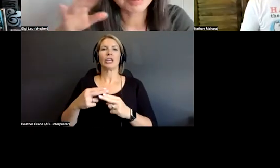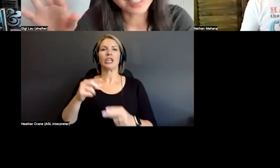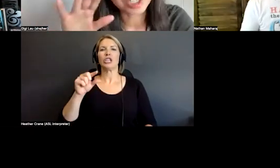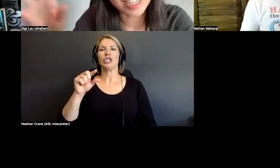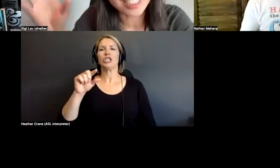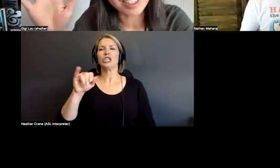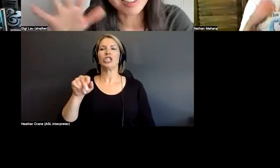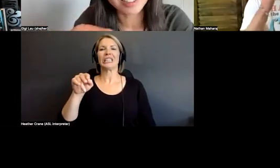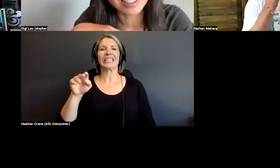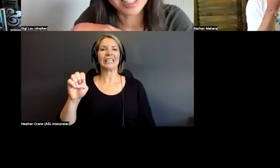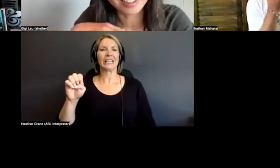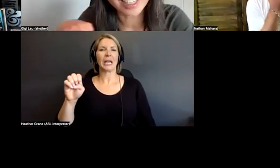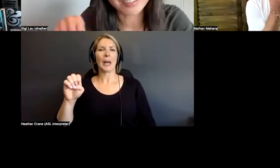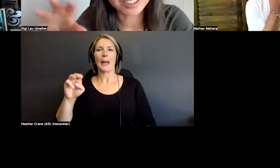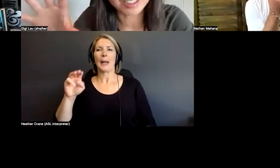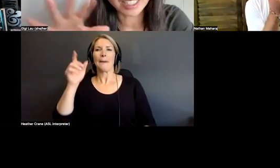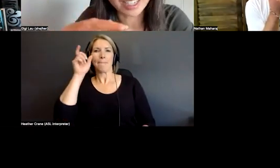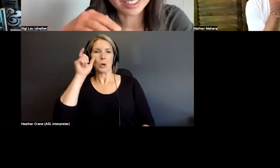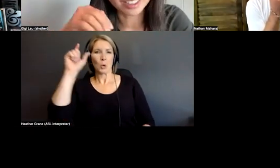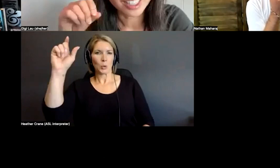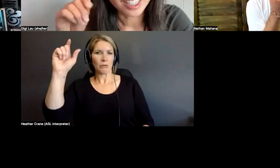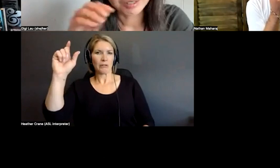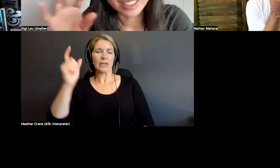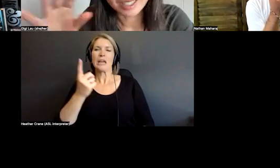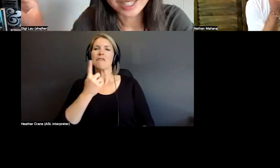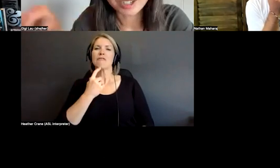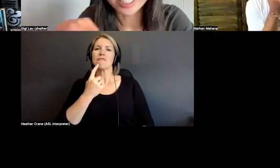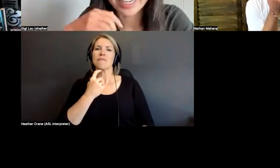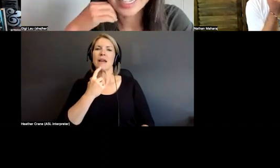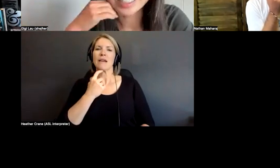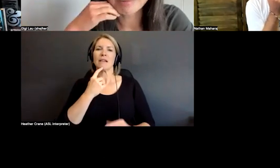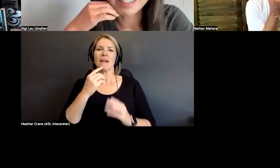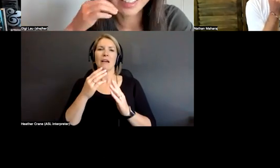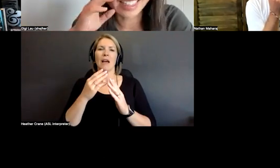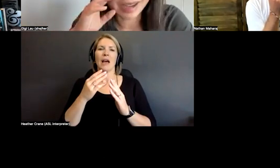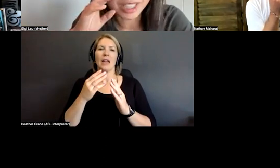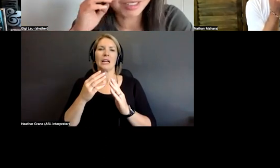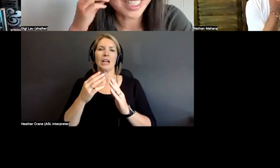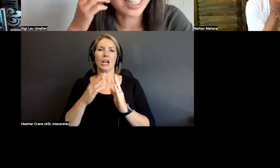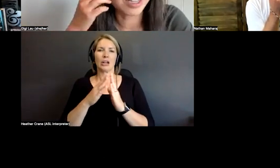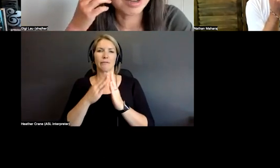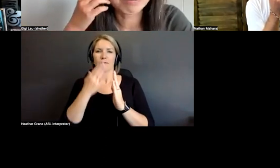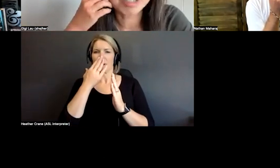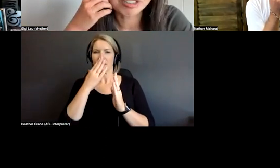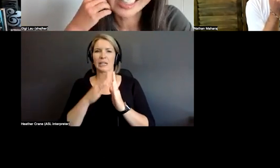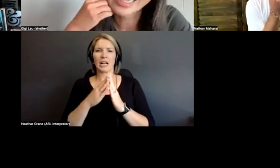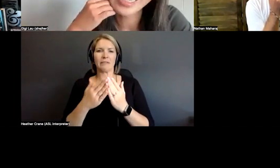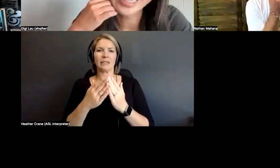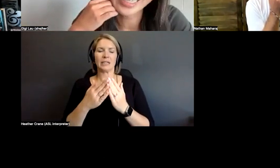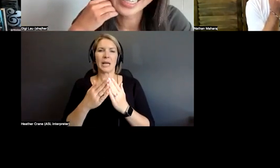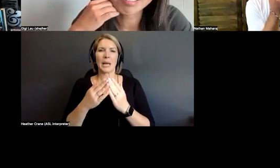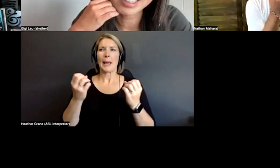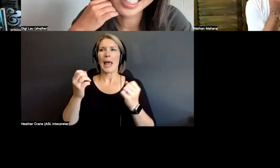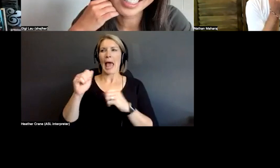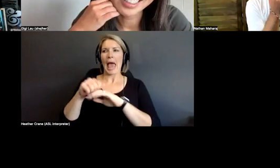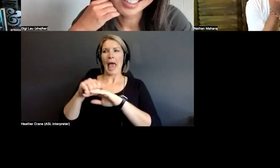a little bit of distress on the cover. It's a red cover with some distress on the edges. And apparently Amazon was saying a lot of people returning it